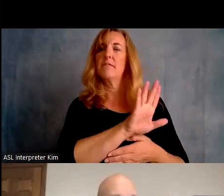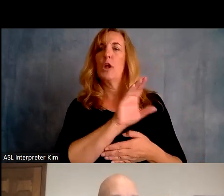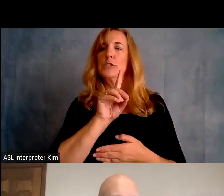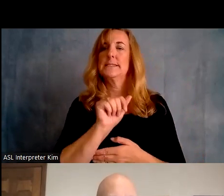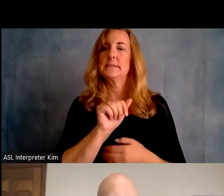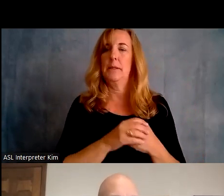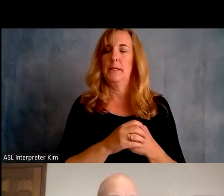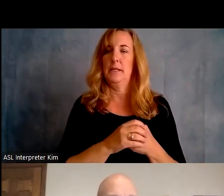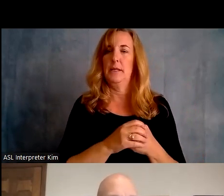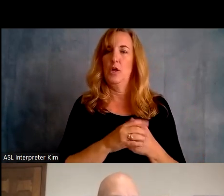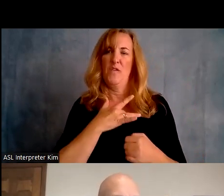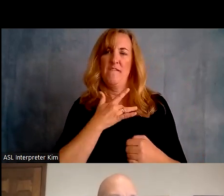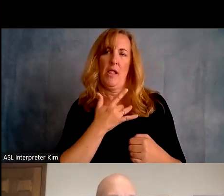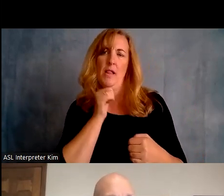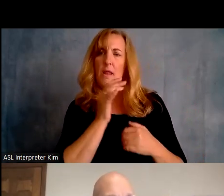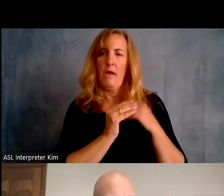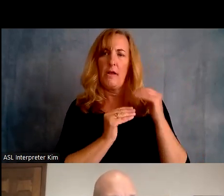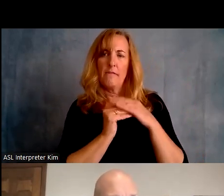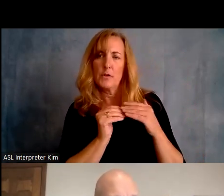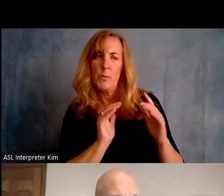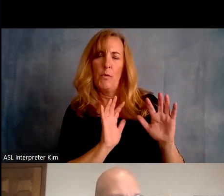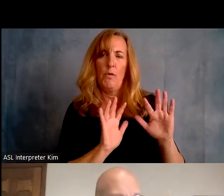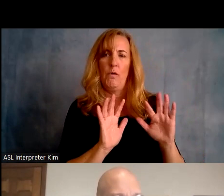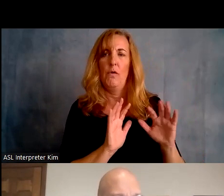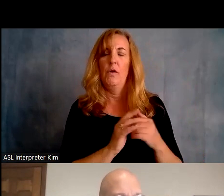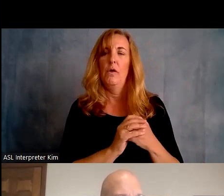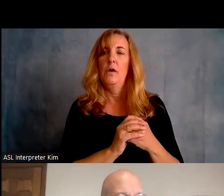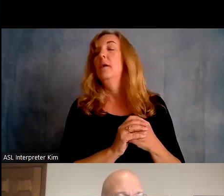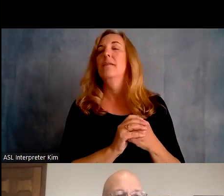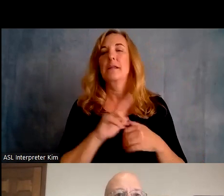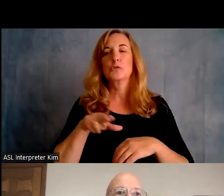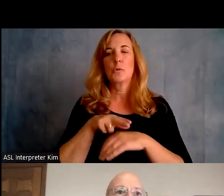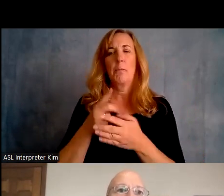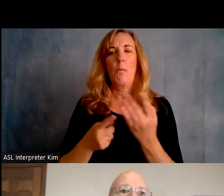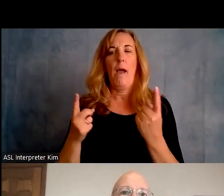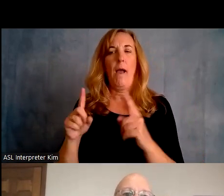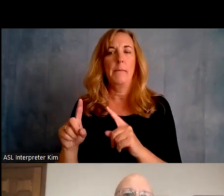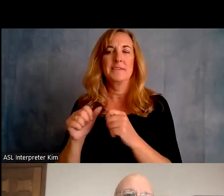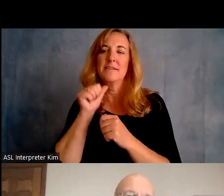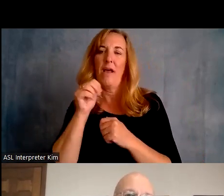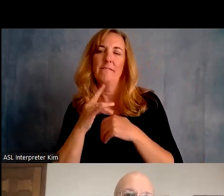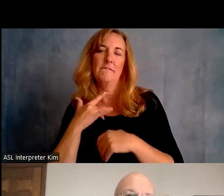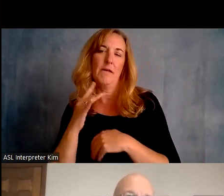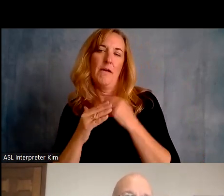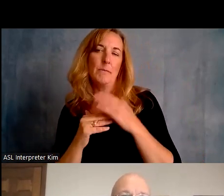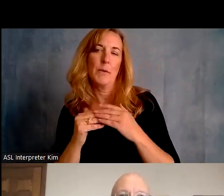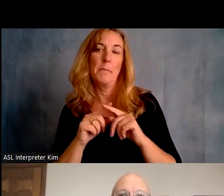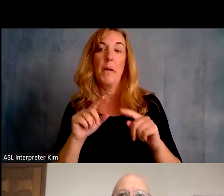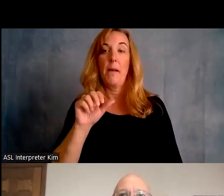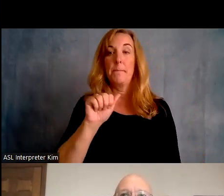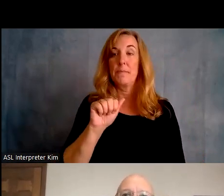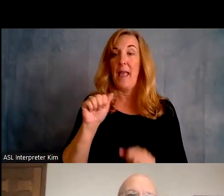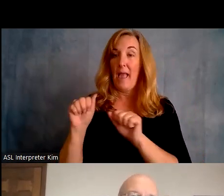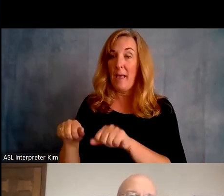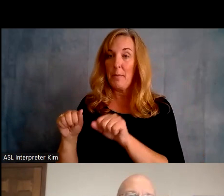somehow makes you uncomfortable about who you are. That's usually what's going on there. Ableism is lifting up